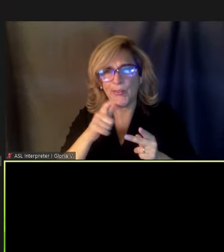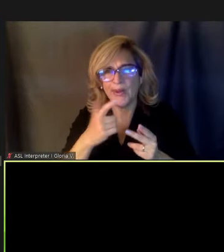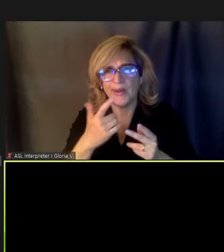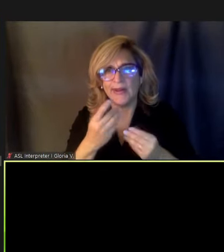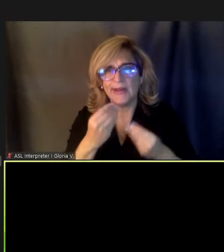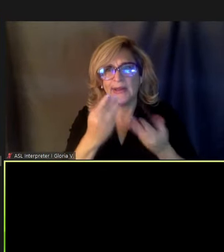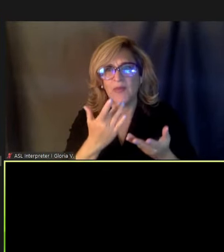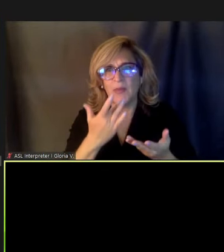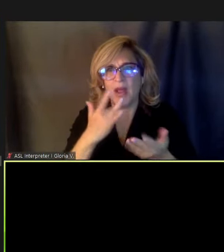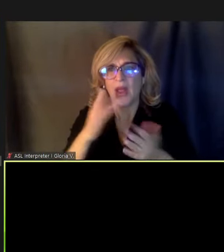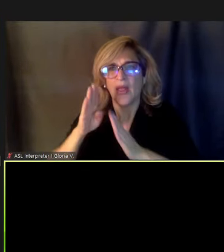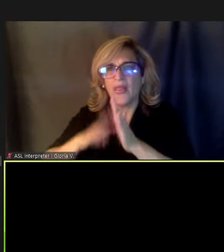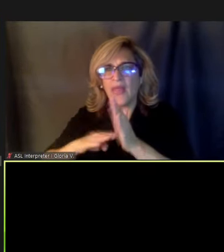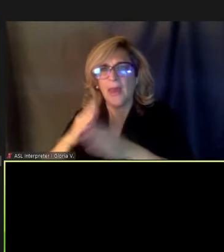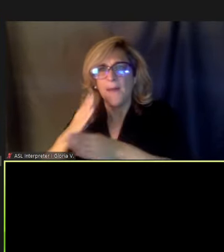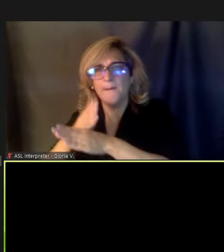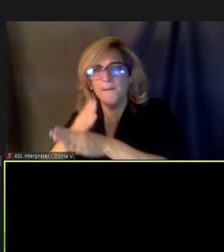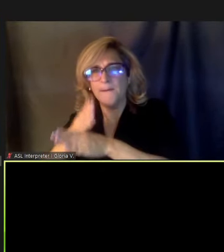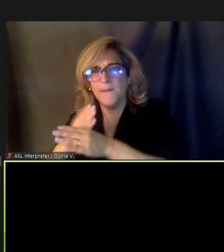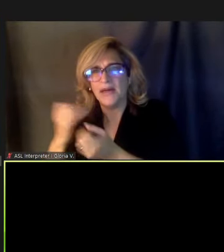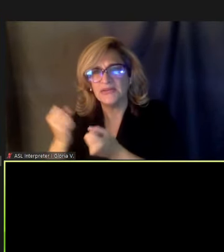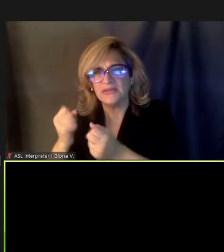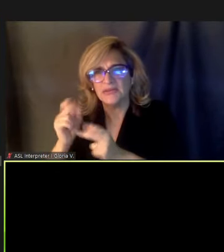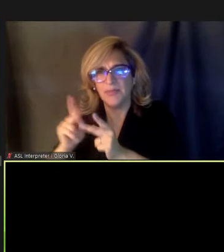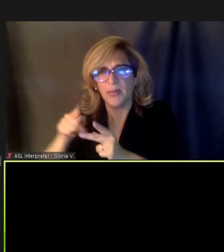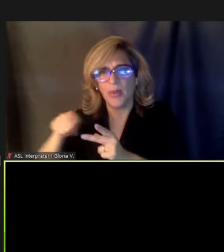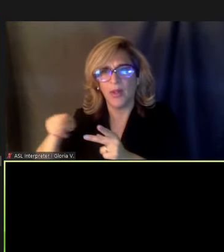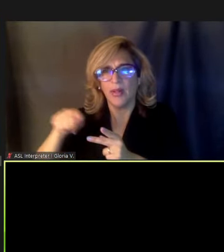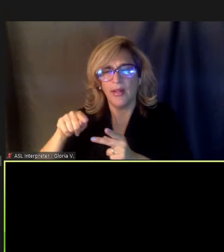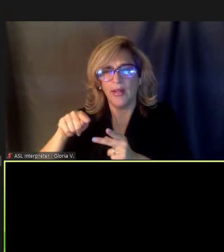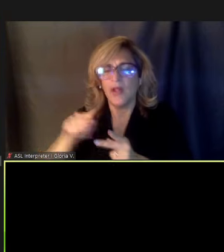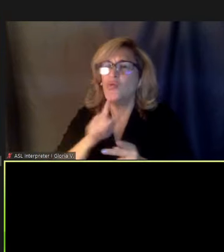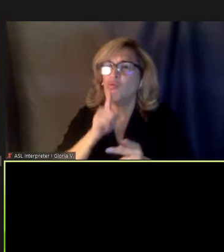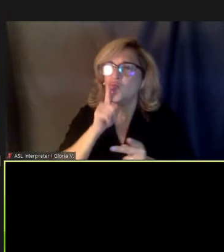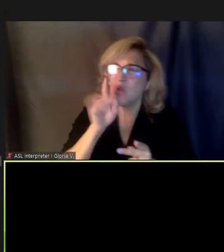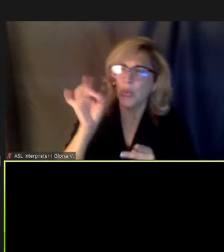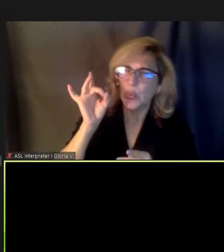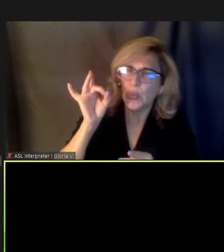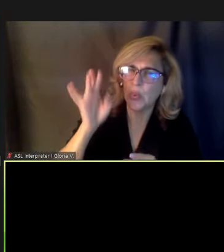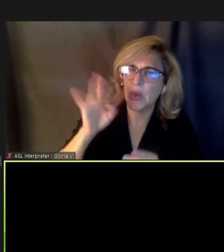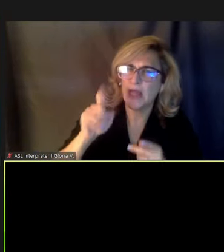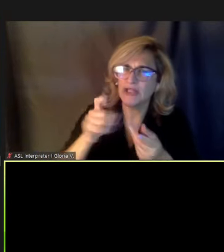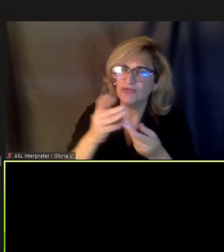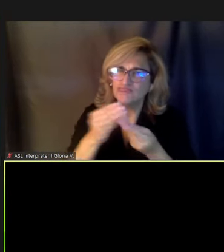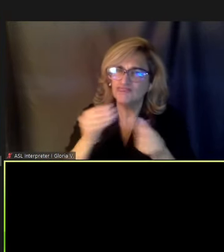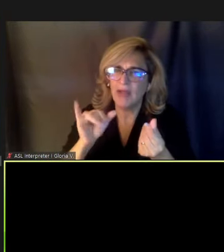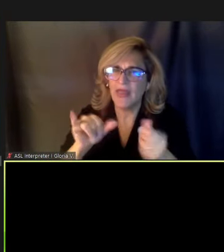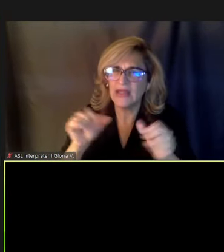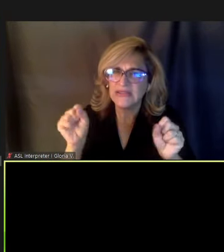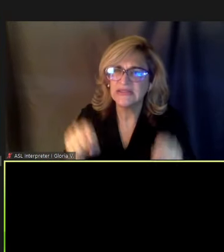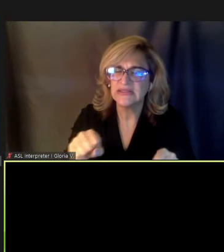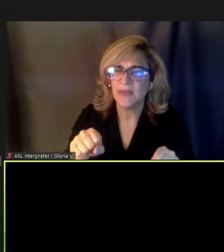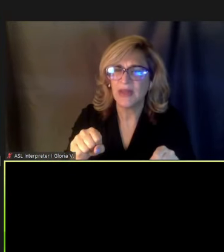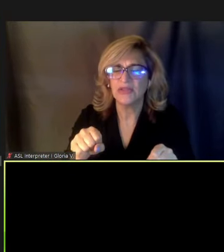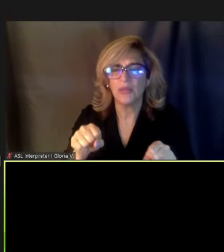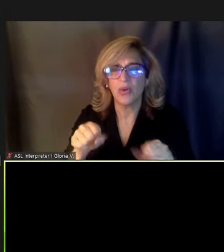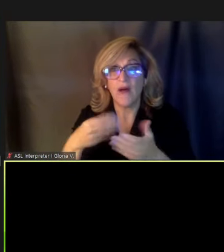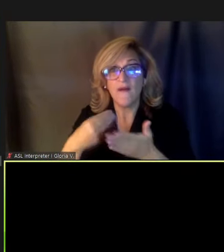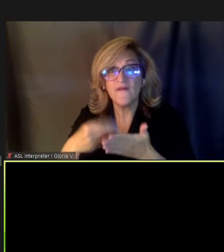is it's simply a travesty that needs to be remedied as soon as possible. And funds need to be used